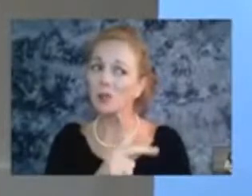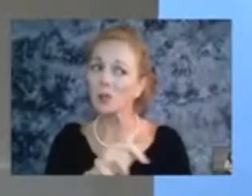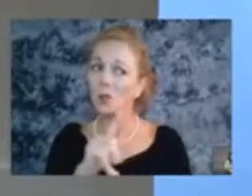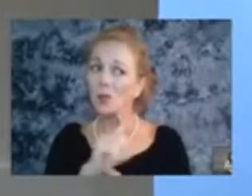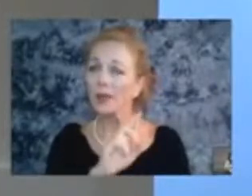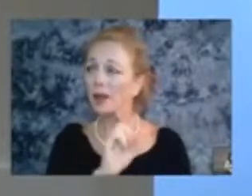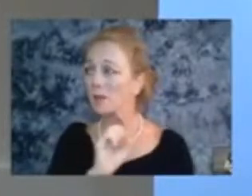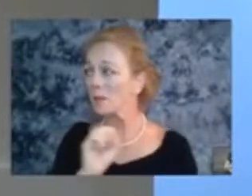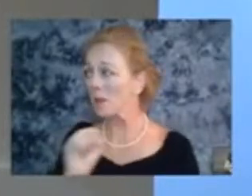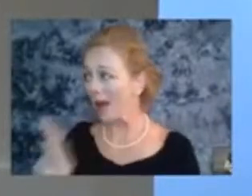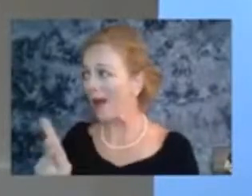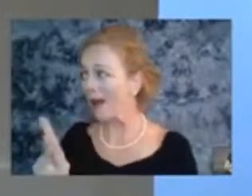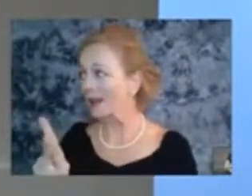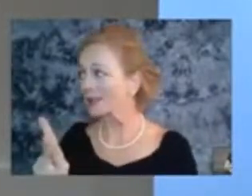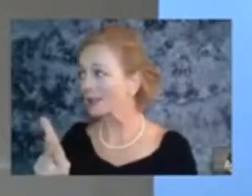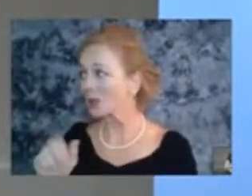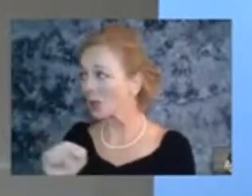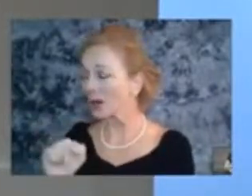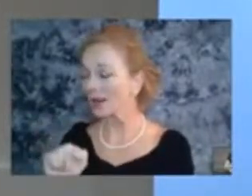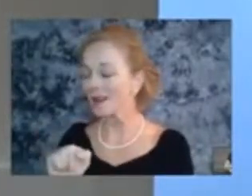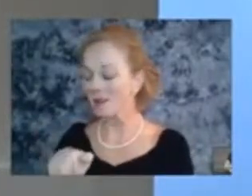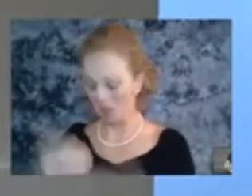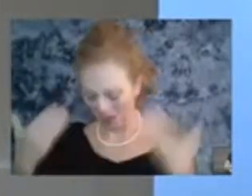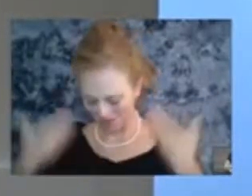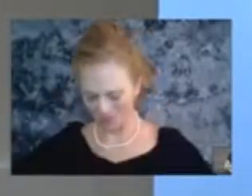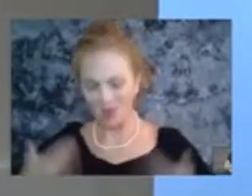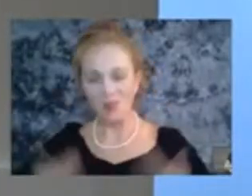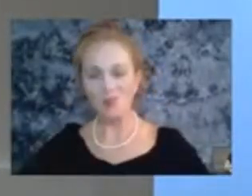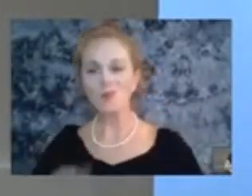well, but thank you.